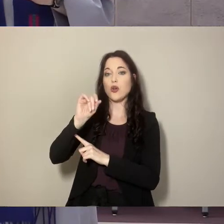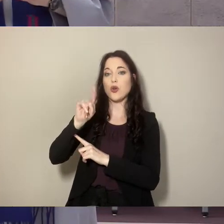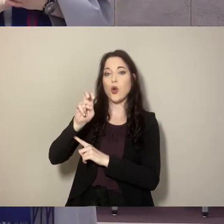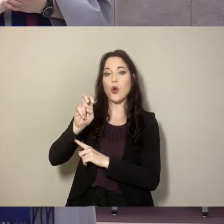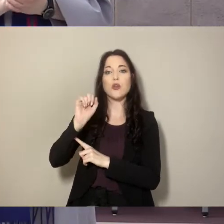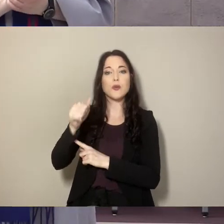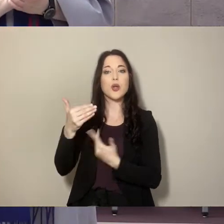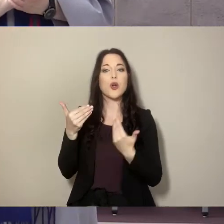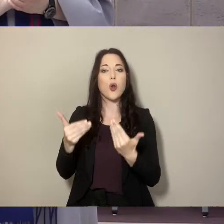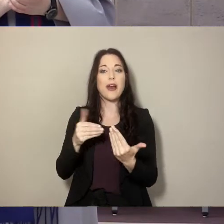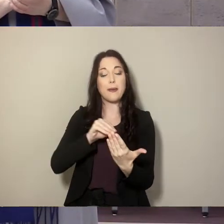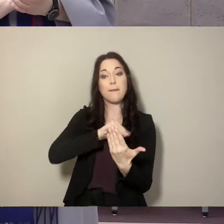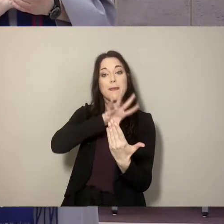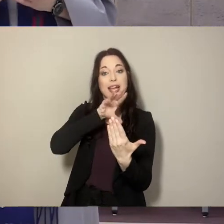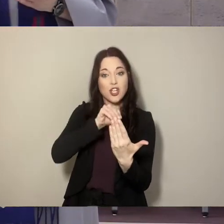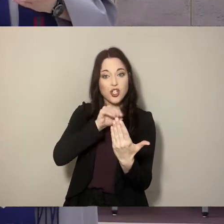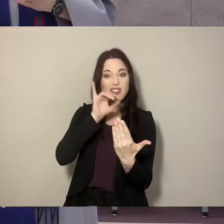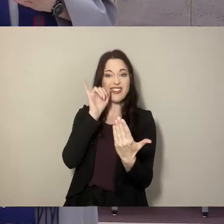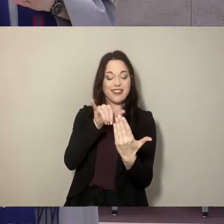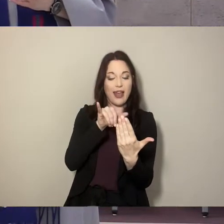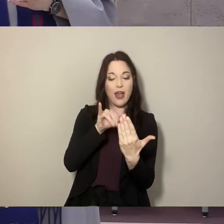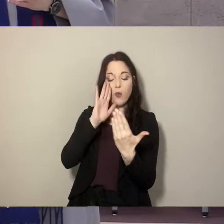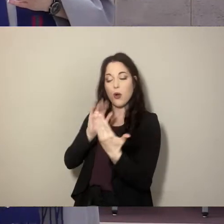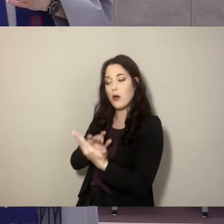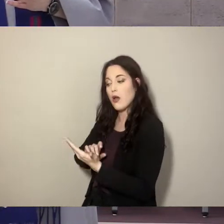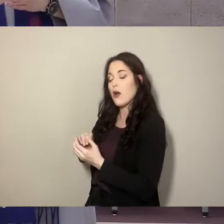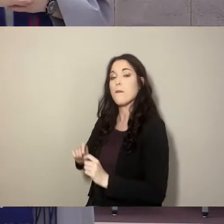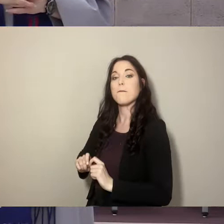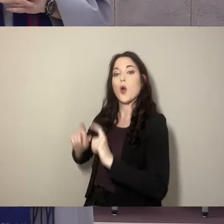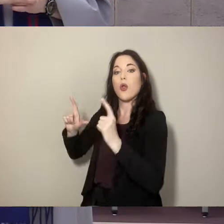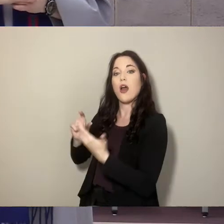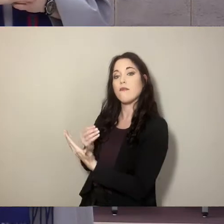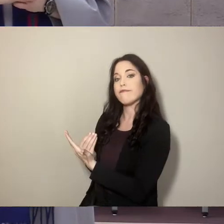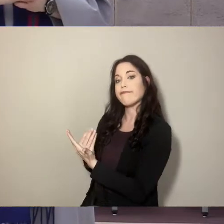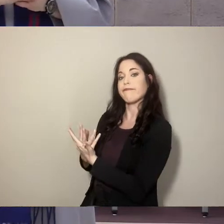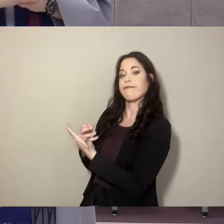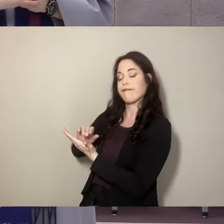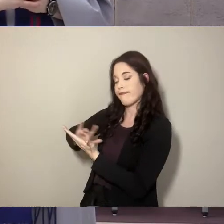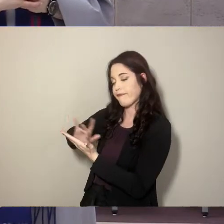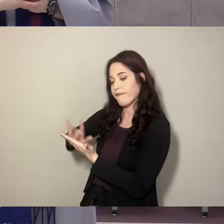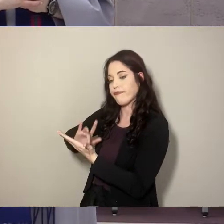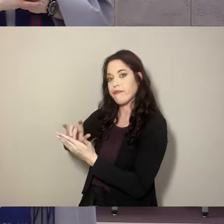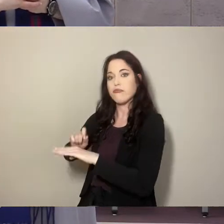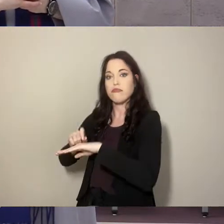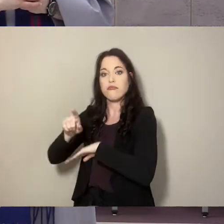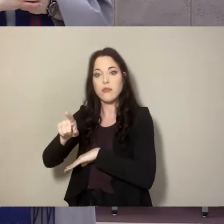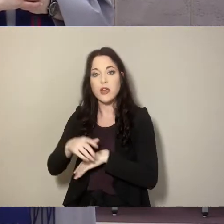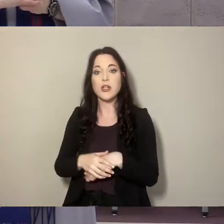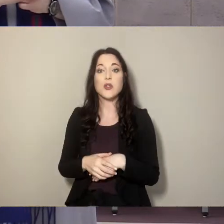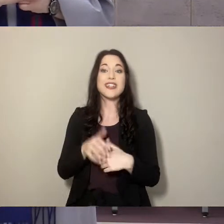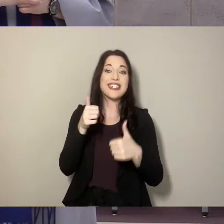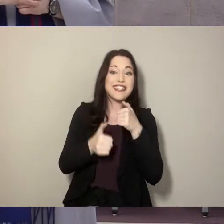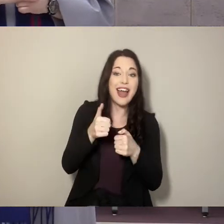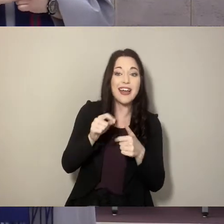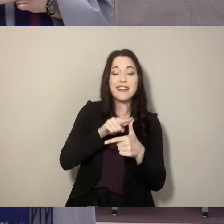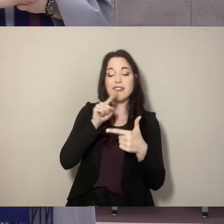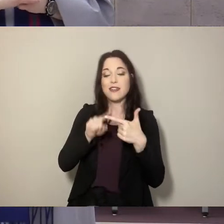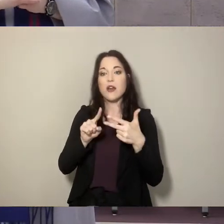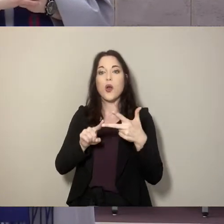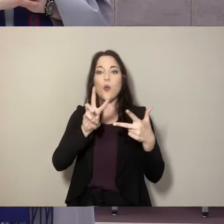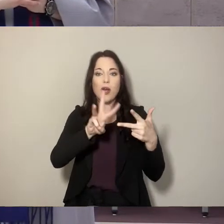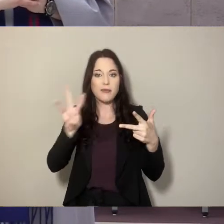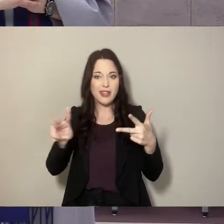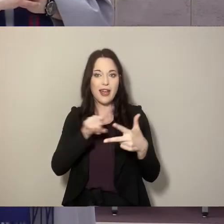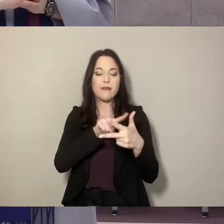over that and give that way. Also, text message through our website or through the mail. We're so thankful again for the many